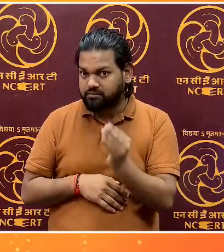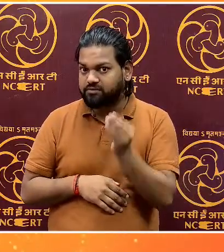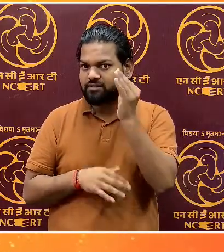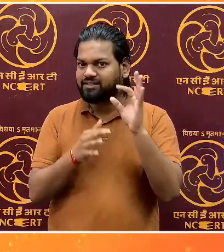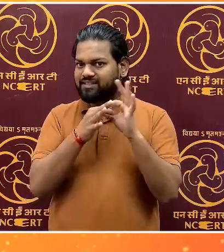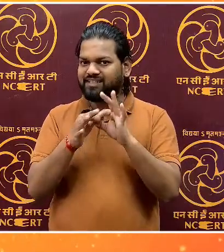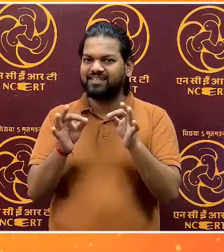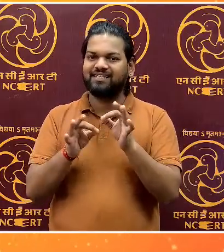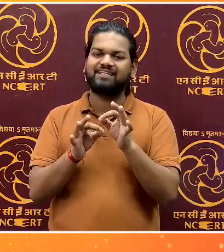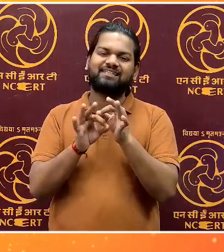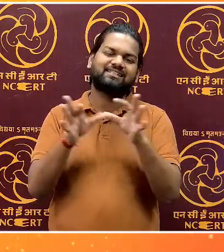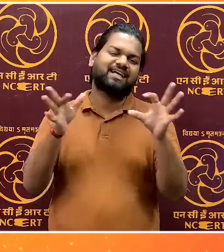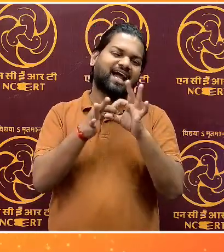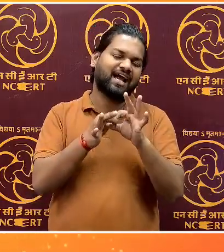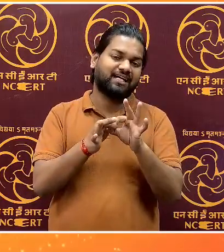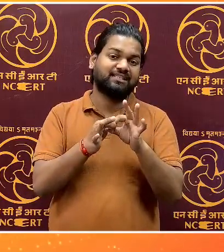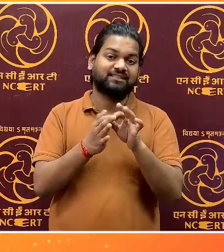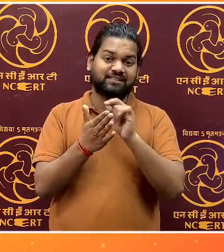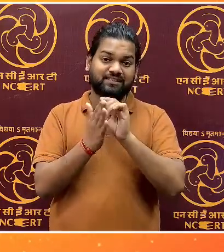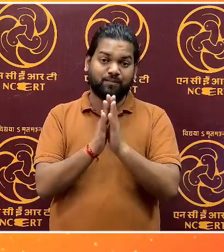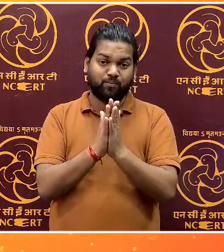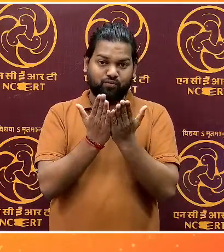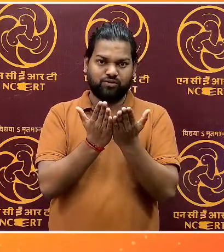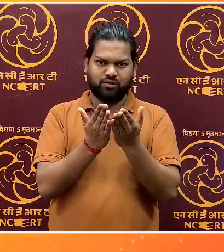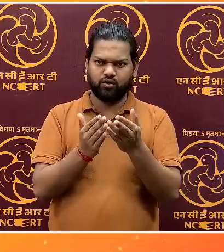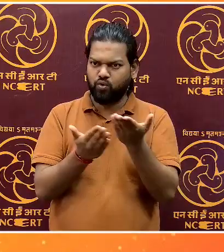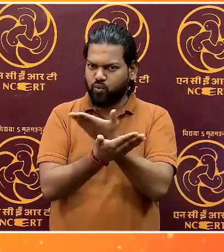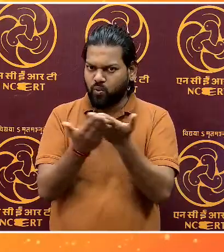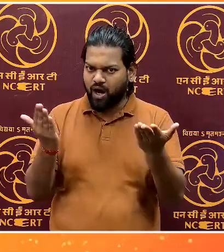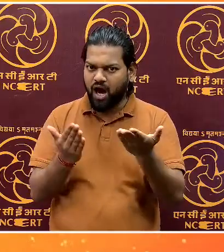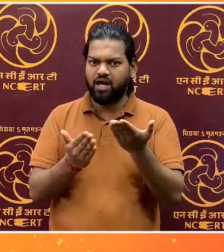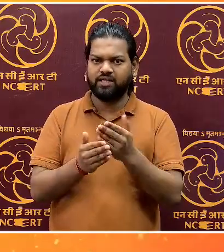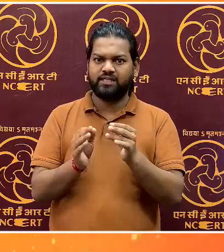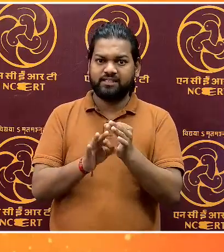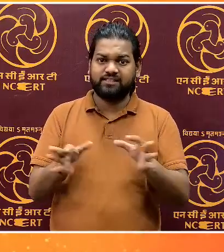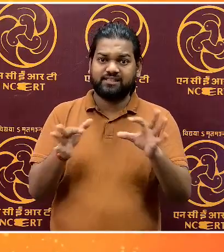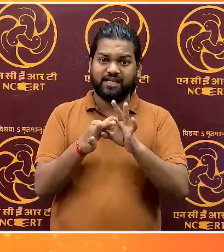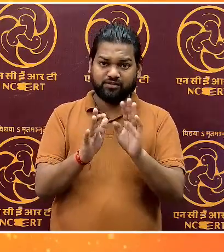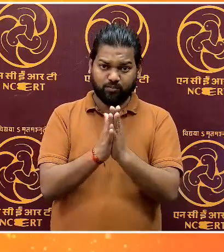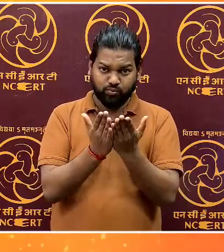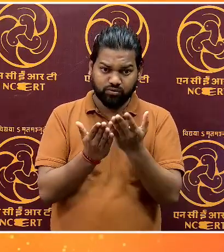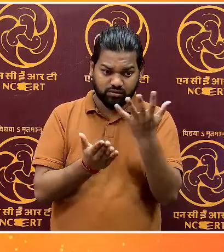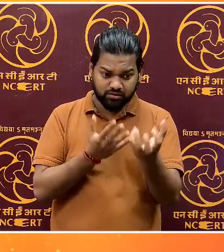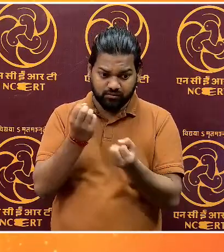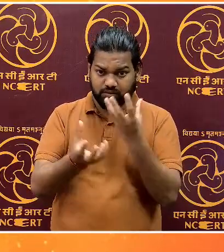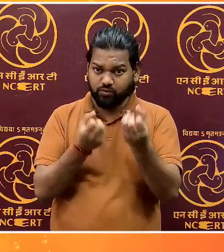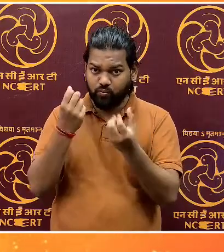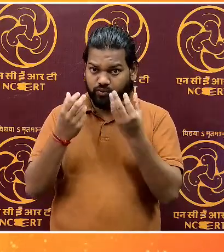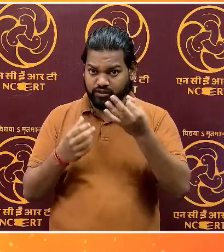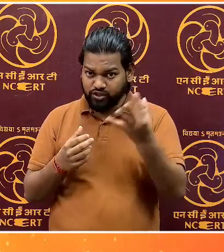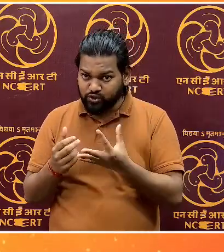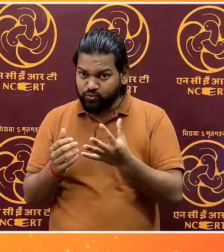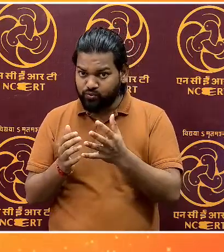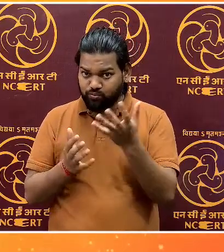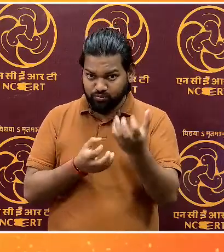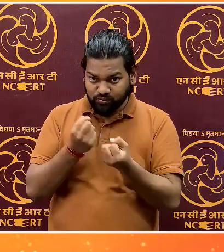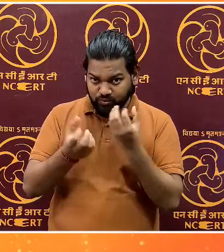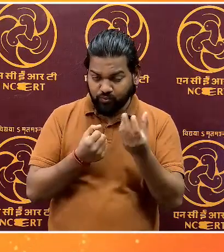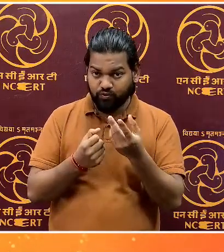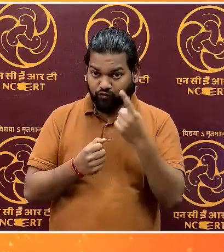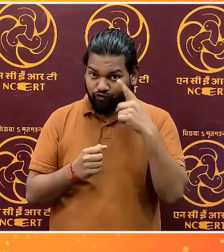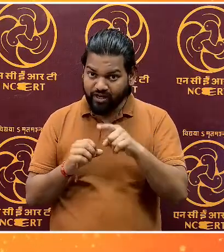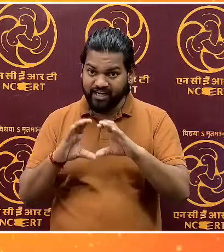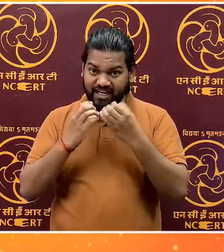about NCERT textbooks. So if you wish to purchase NCERT textbooks, new NCERT textbook